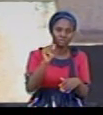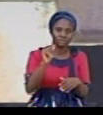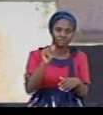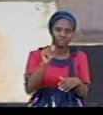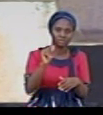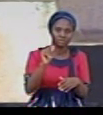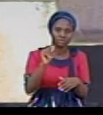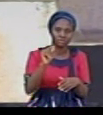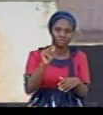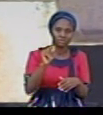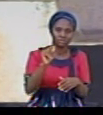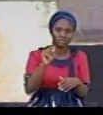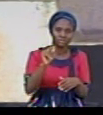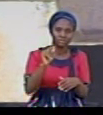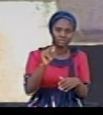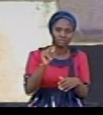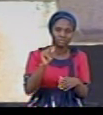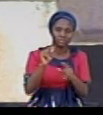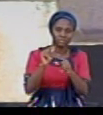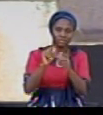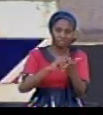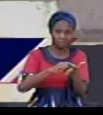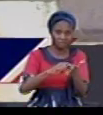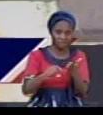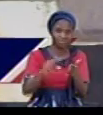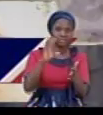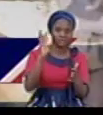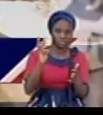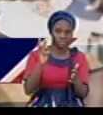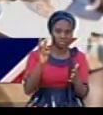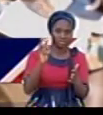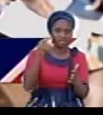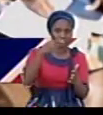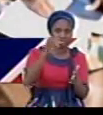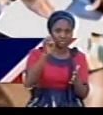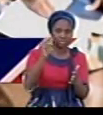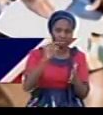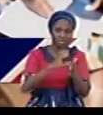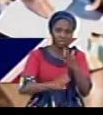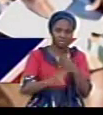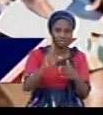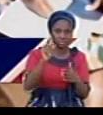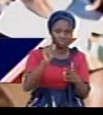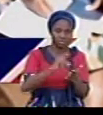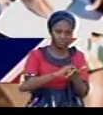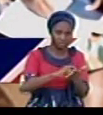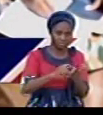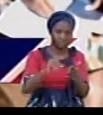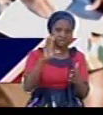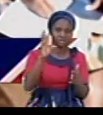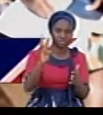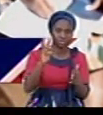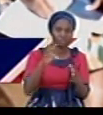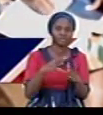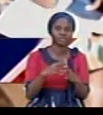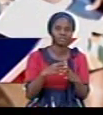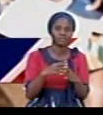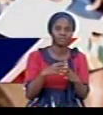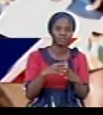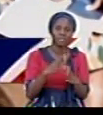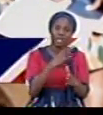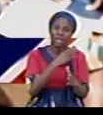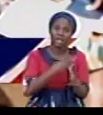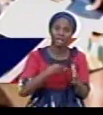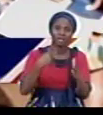reading here from verse 6. Genesis chapter 20, verse 6. And the